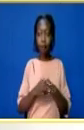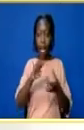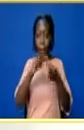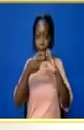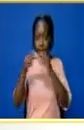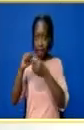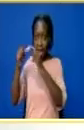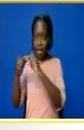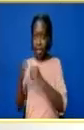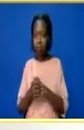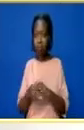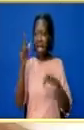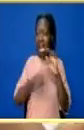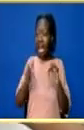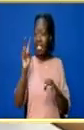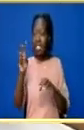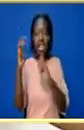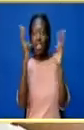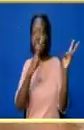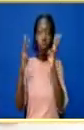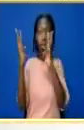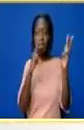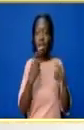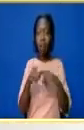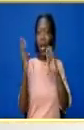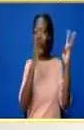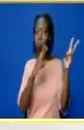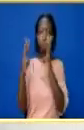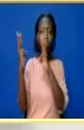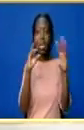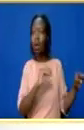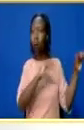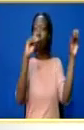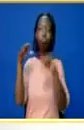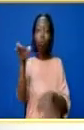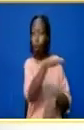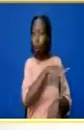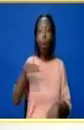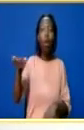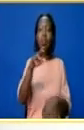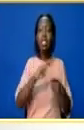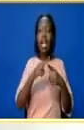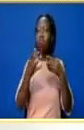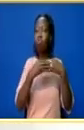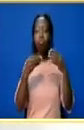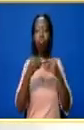say the wind passed here. It is passing all over a very large piece of land. Yes. It forms something. Yes. Like in the deserts. Have you ever gone to the desert?